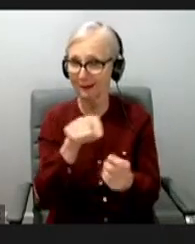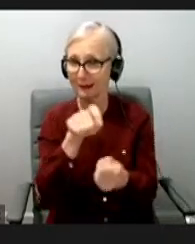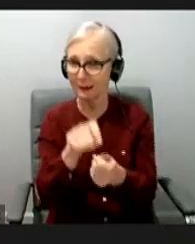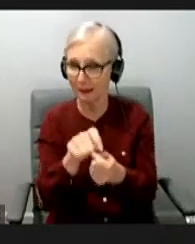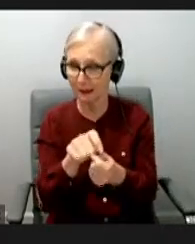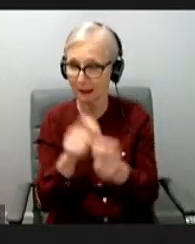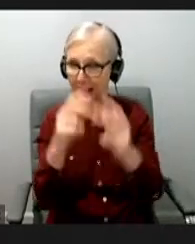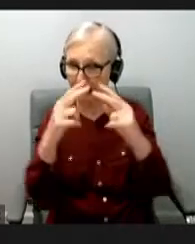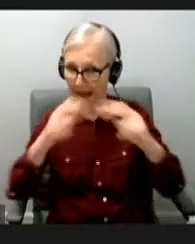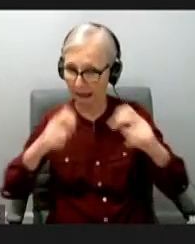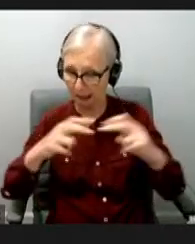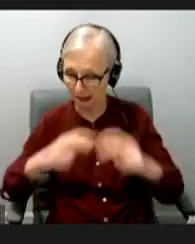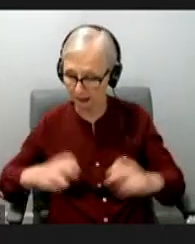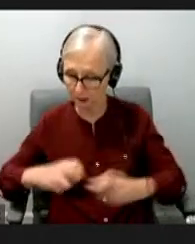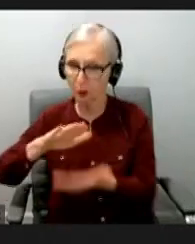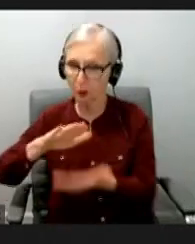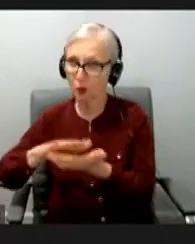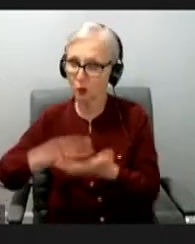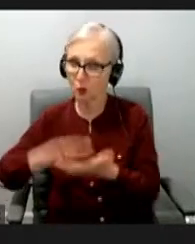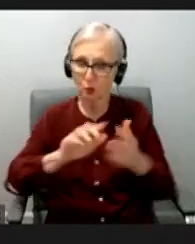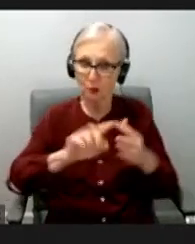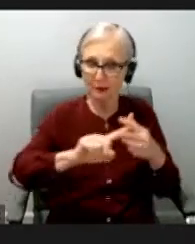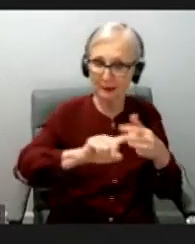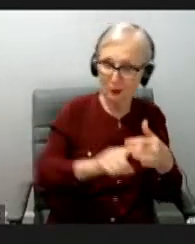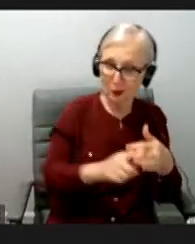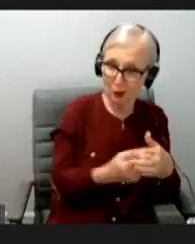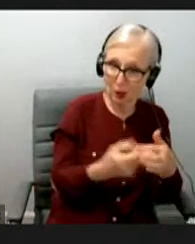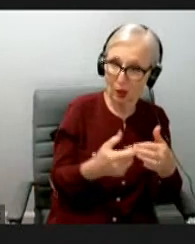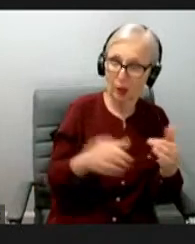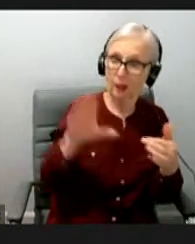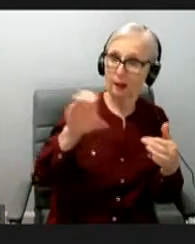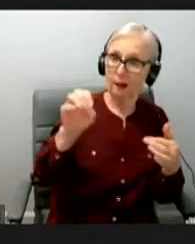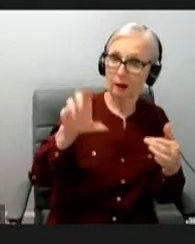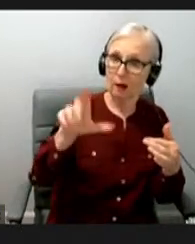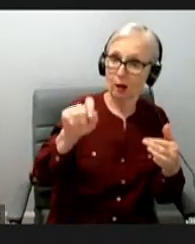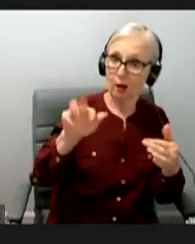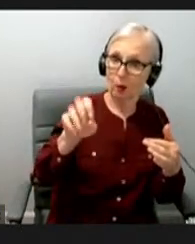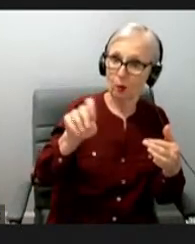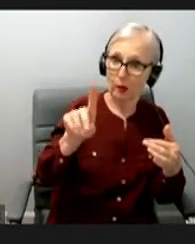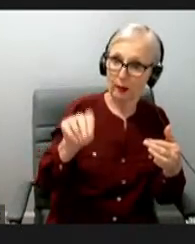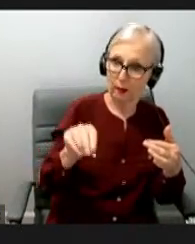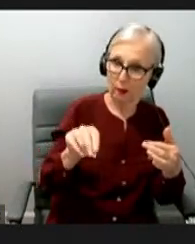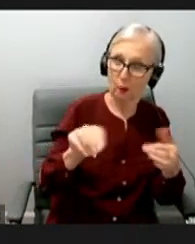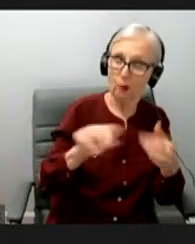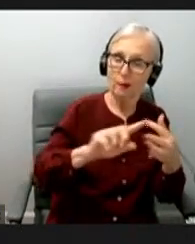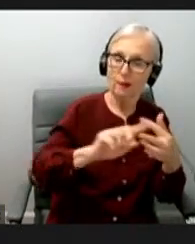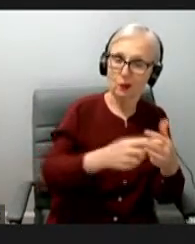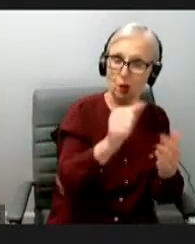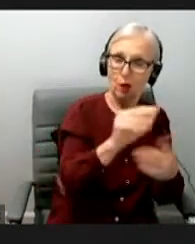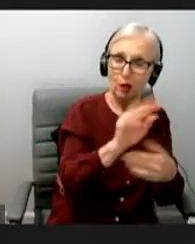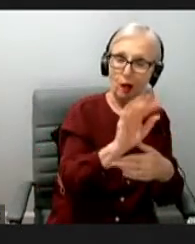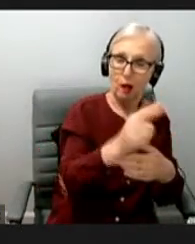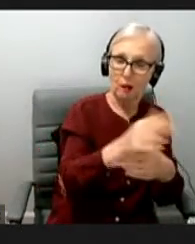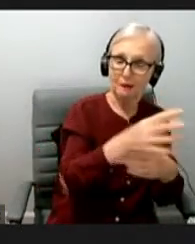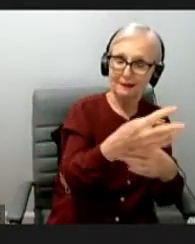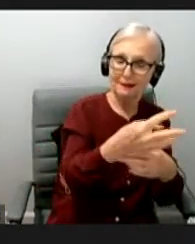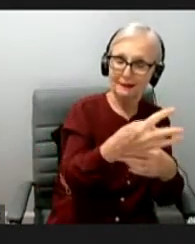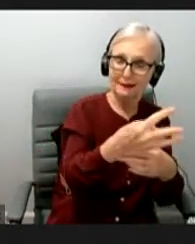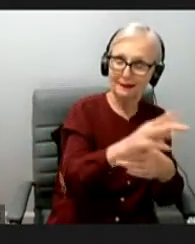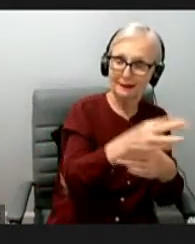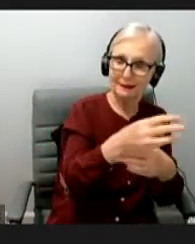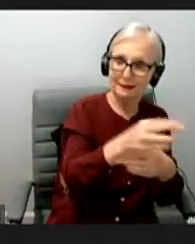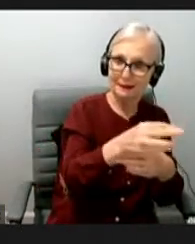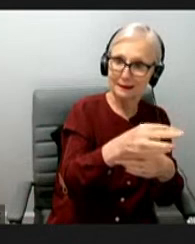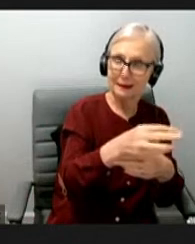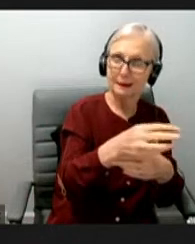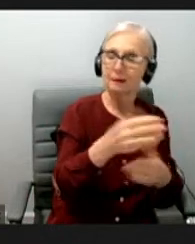is an analysis of schools that started in Colorado between August 16th and August 19th. That's about 38%